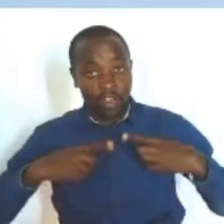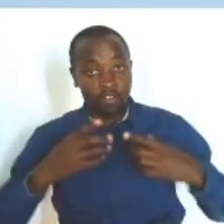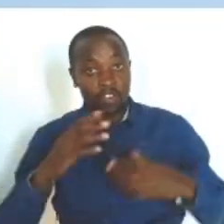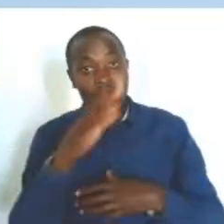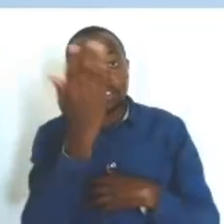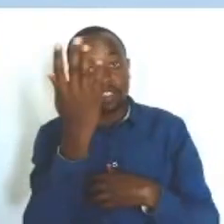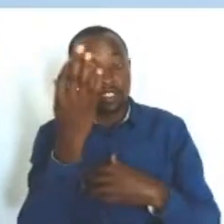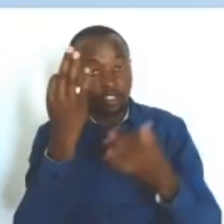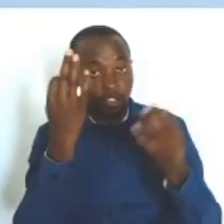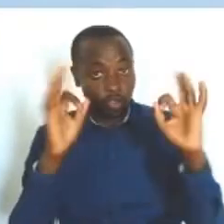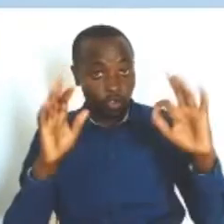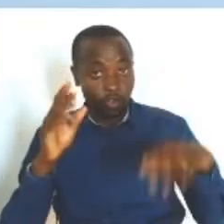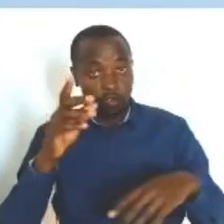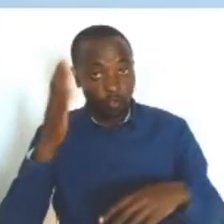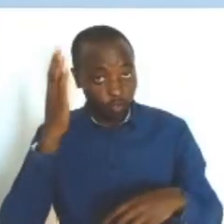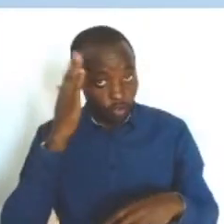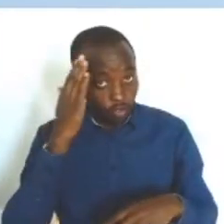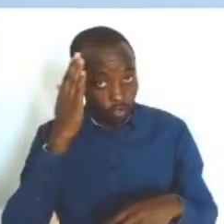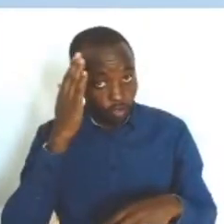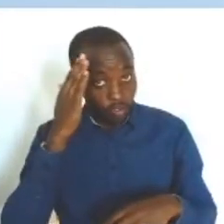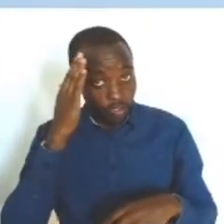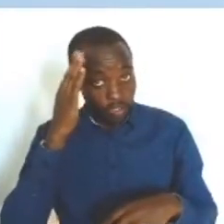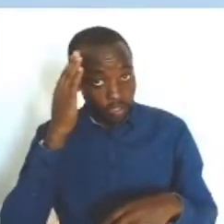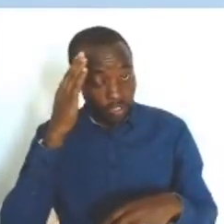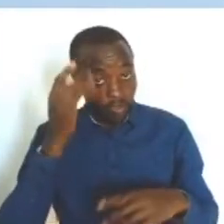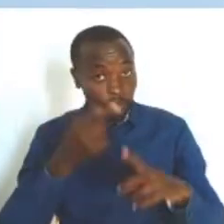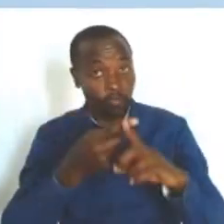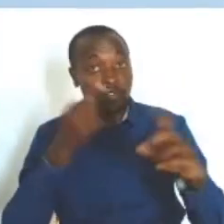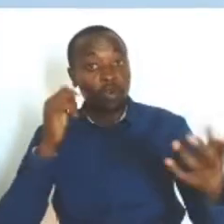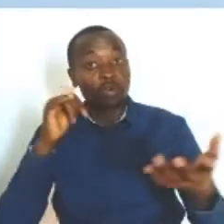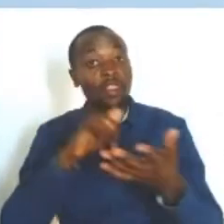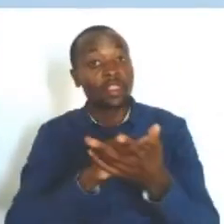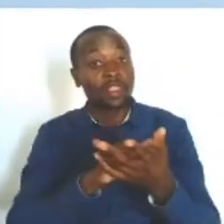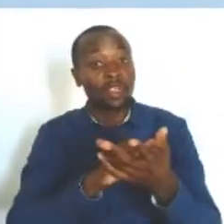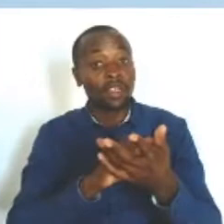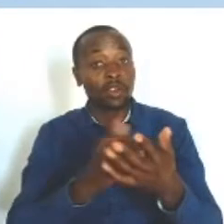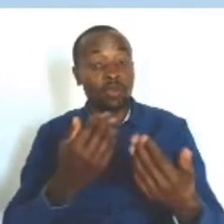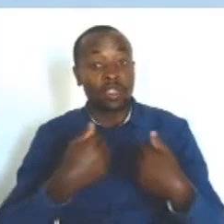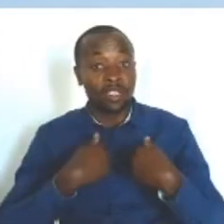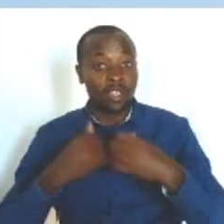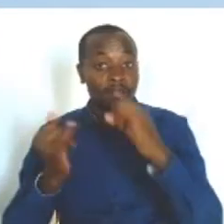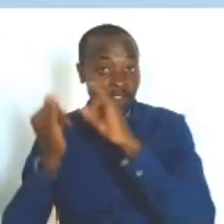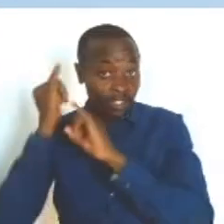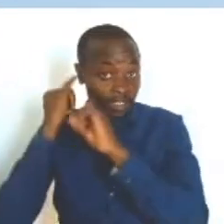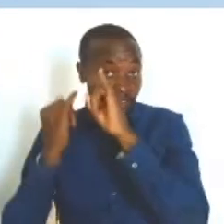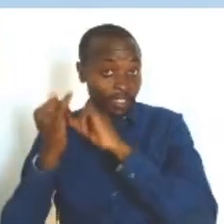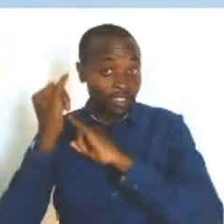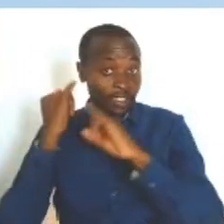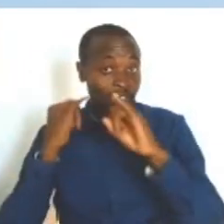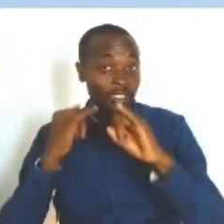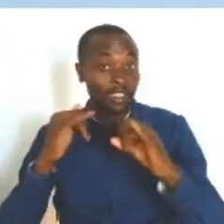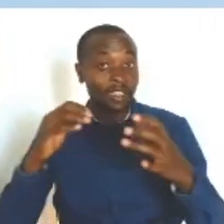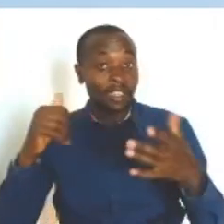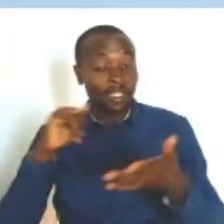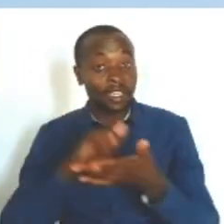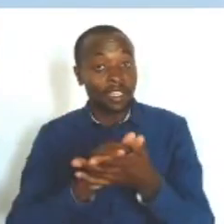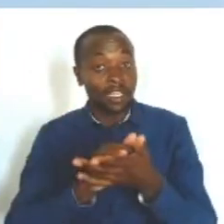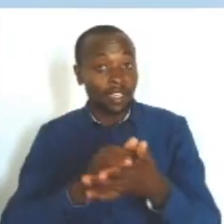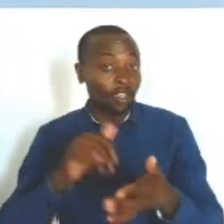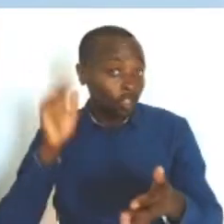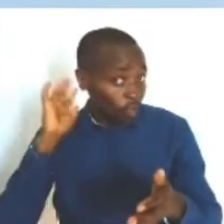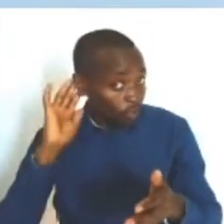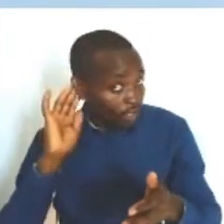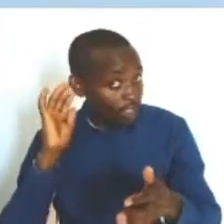knowledge. And since then, we have inherited that disobedience. And we have used three